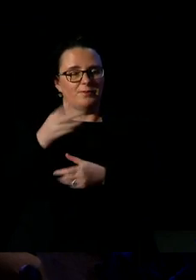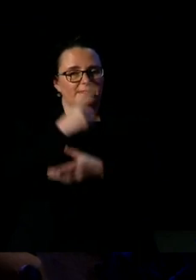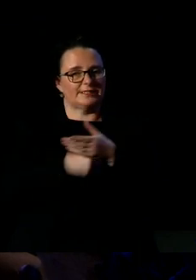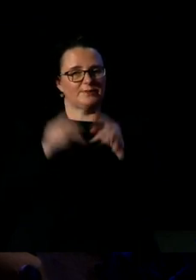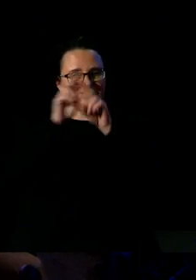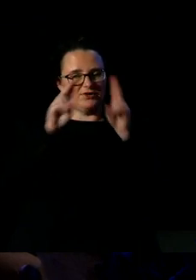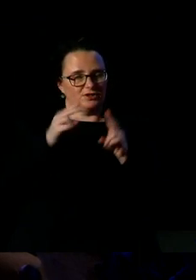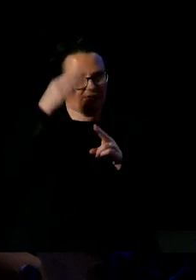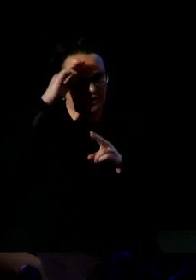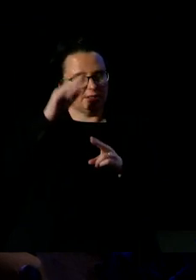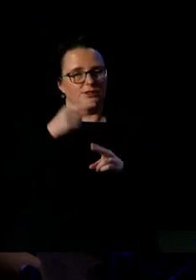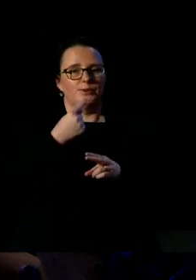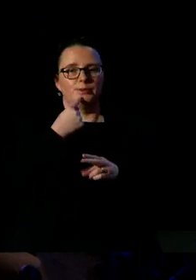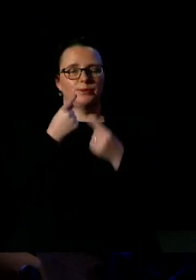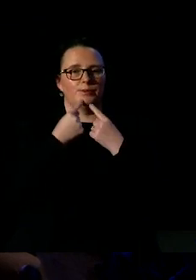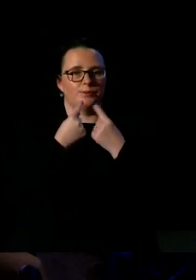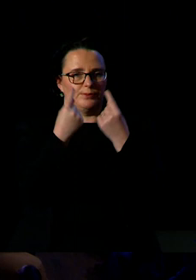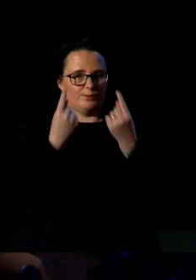candles.